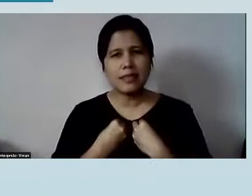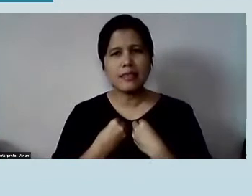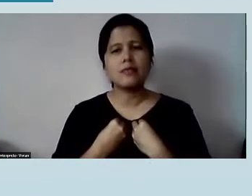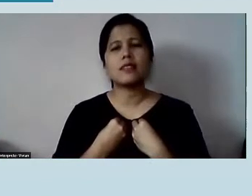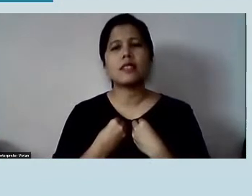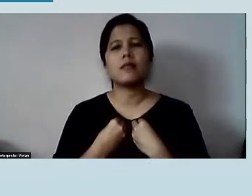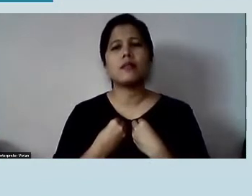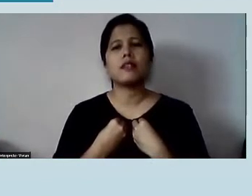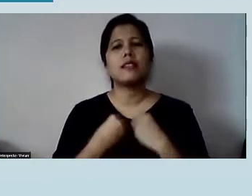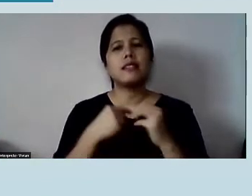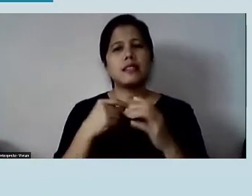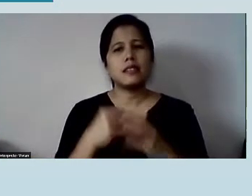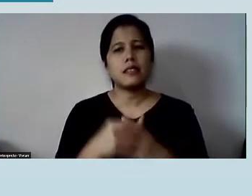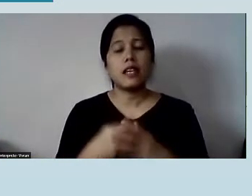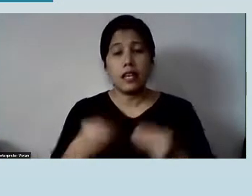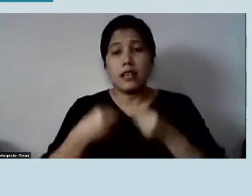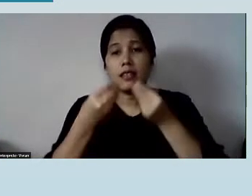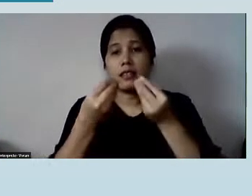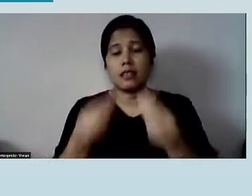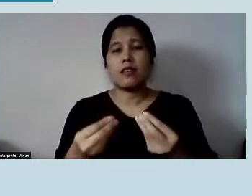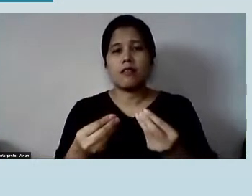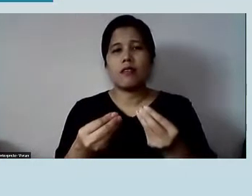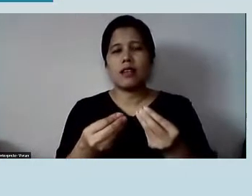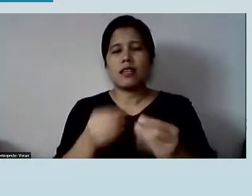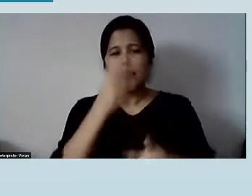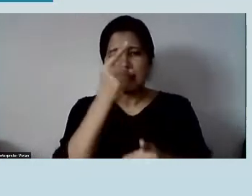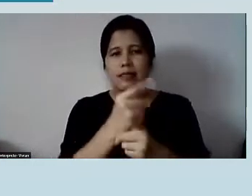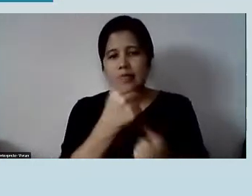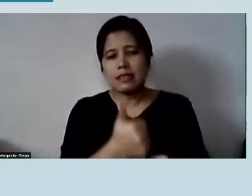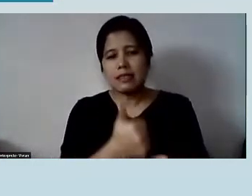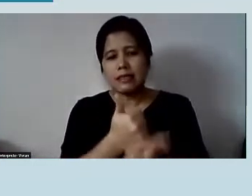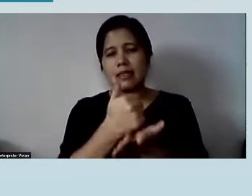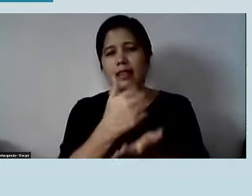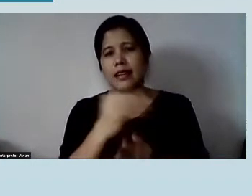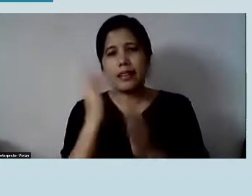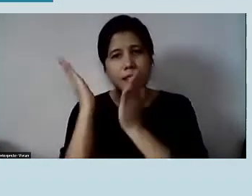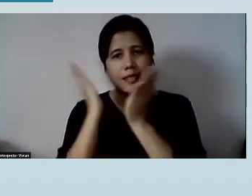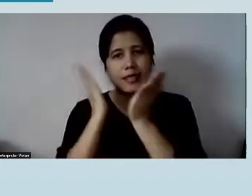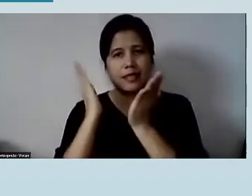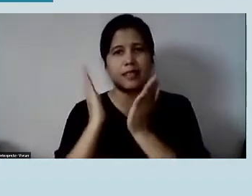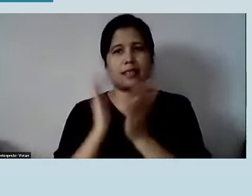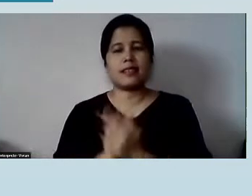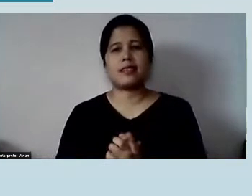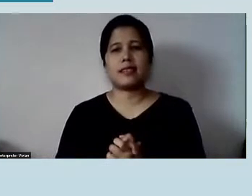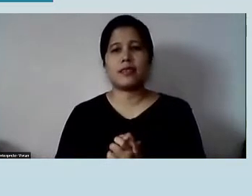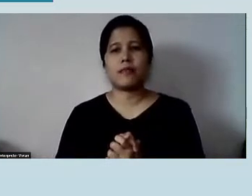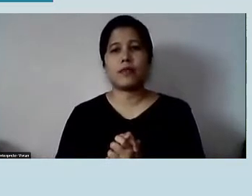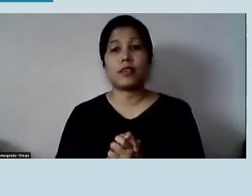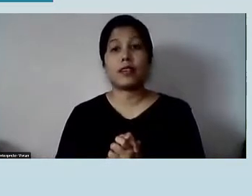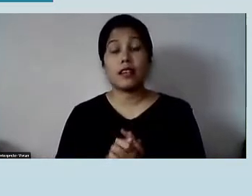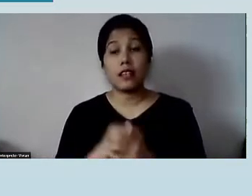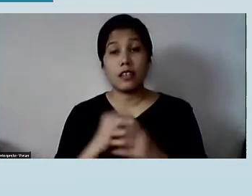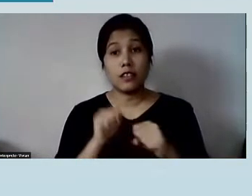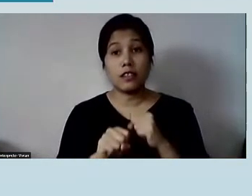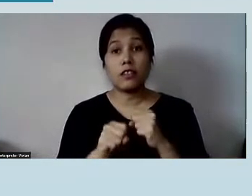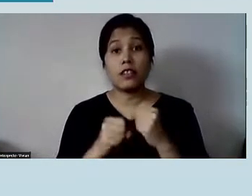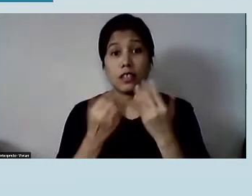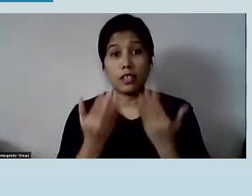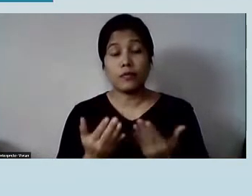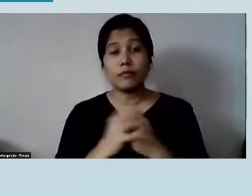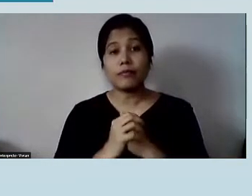and give the appropriate assistance and services that should be afforded to them. Kaya po, ang ating